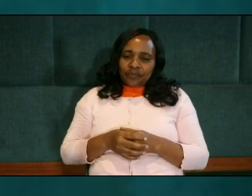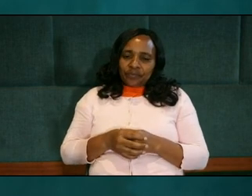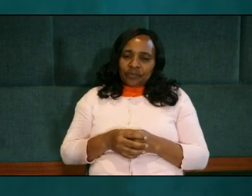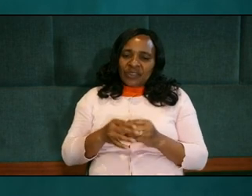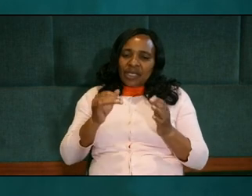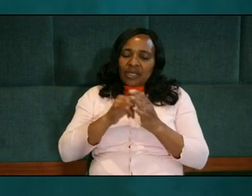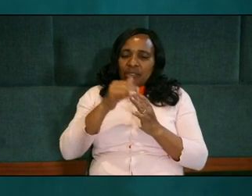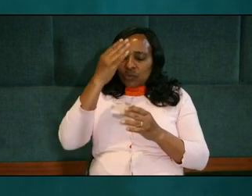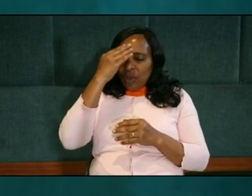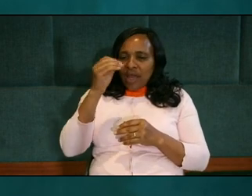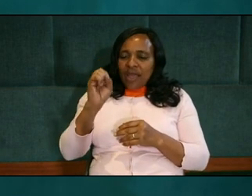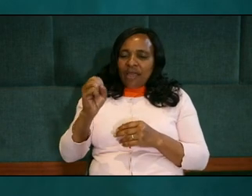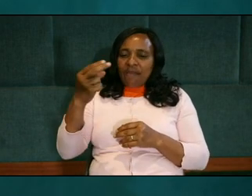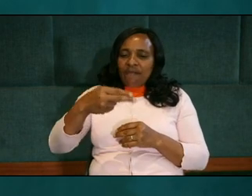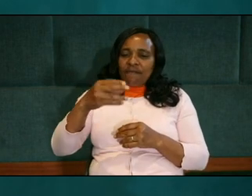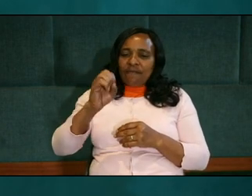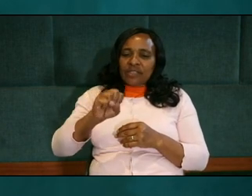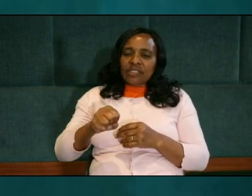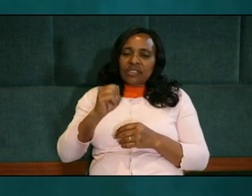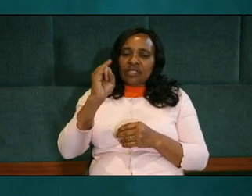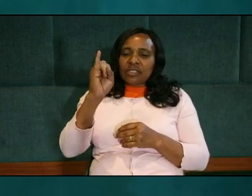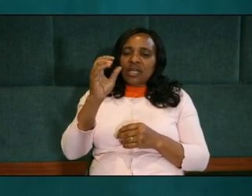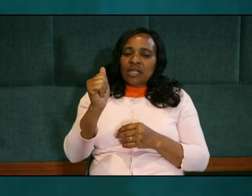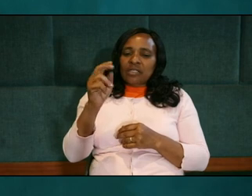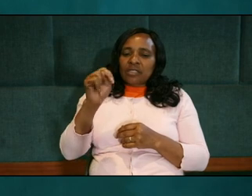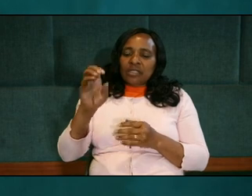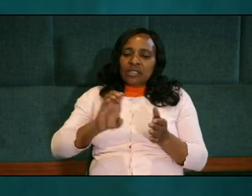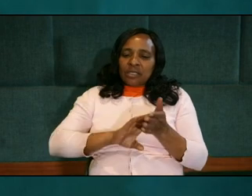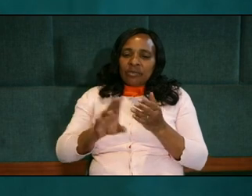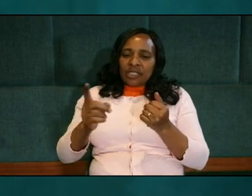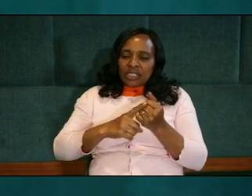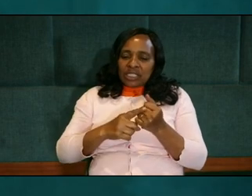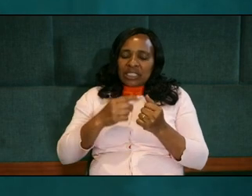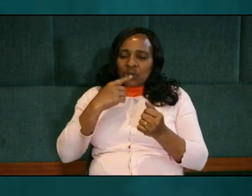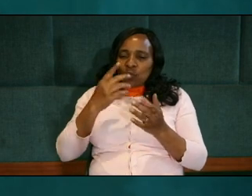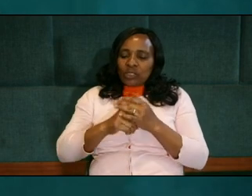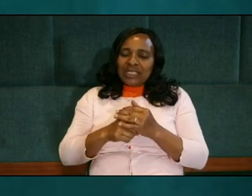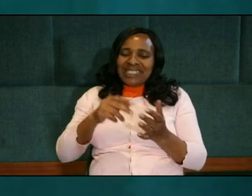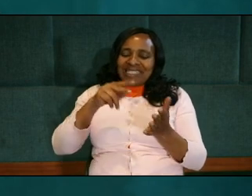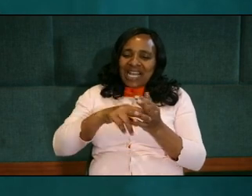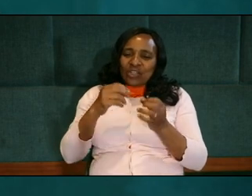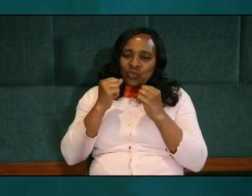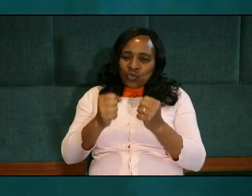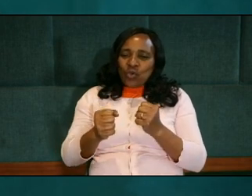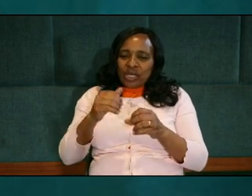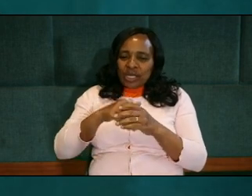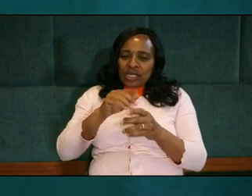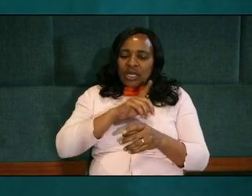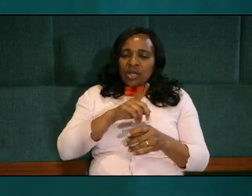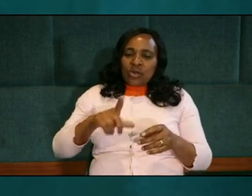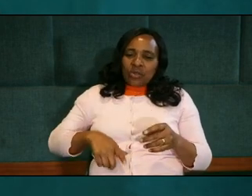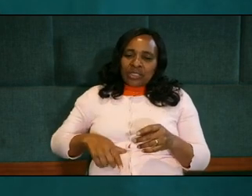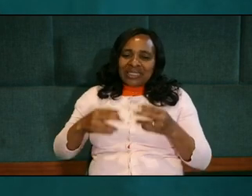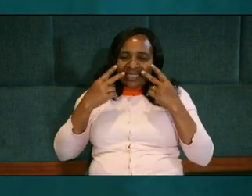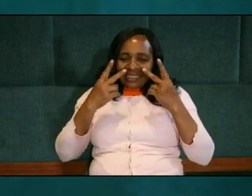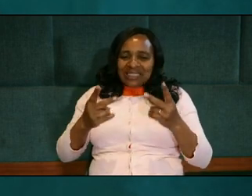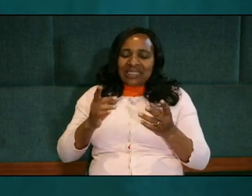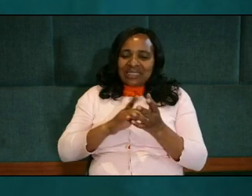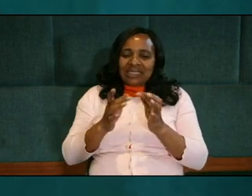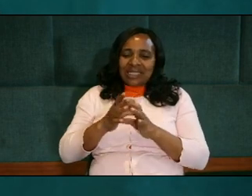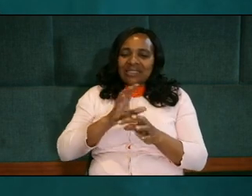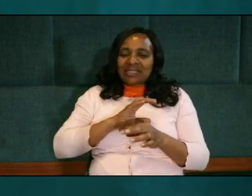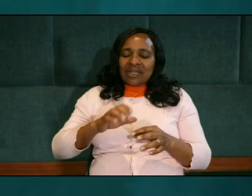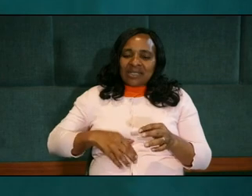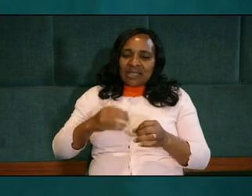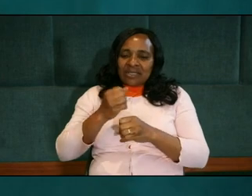And that's why in Ephesians 6, we're told to stand strong in the Lord. We need to see Christ as our Savior, yes,